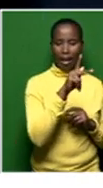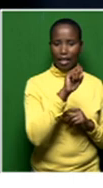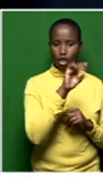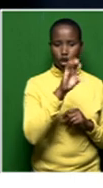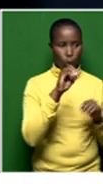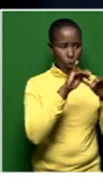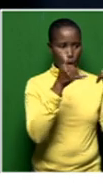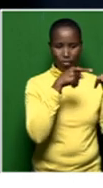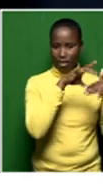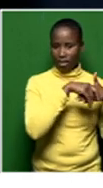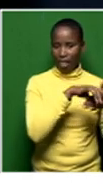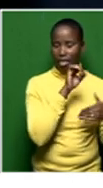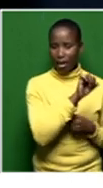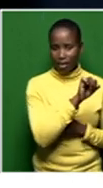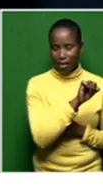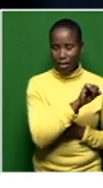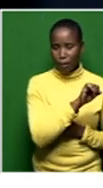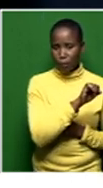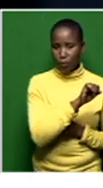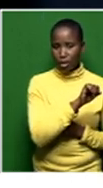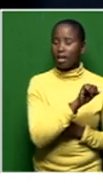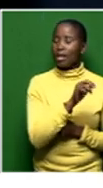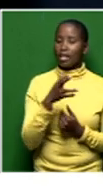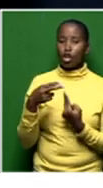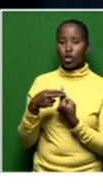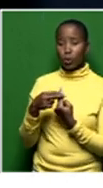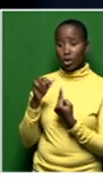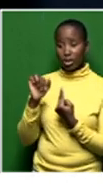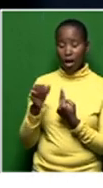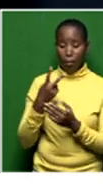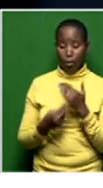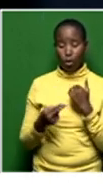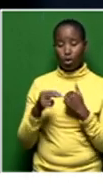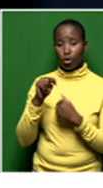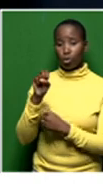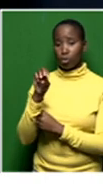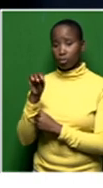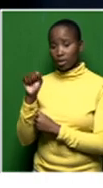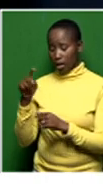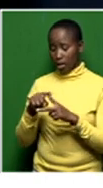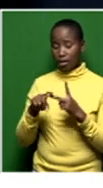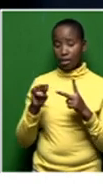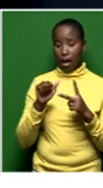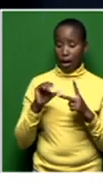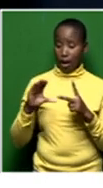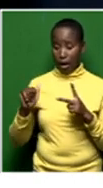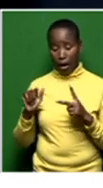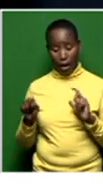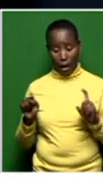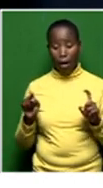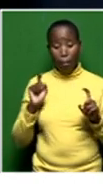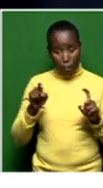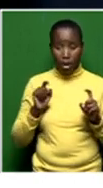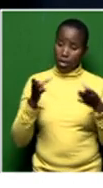is quite disgraceful that unions, NUMSA and SACCA, should have to resort to legal action to